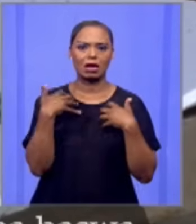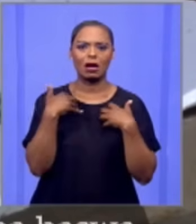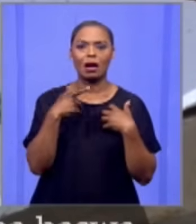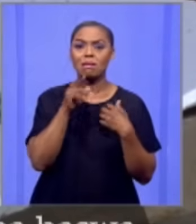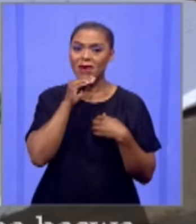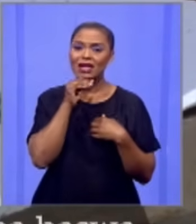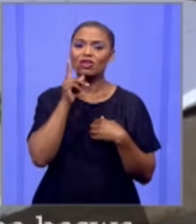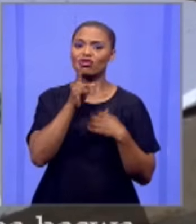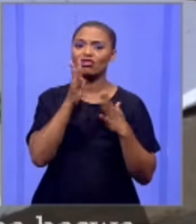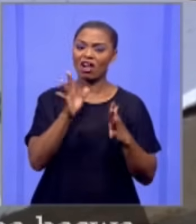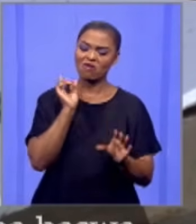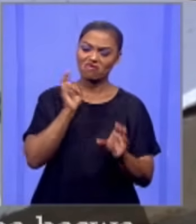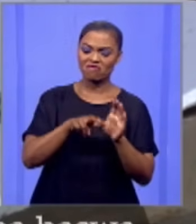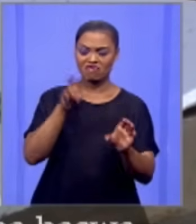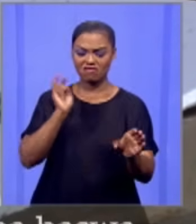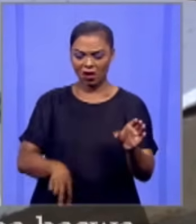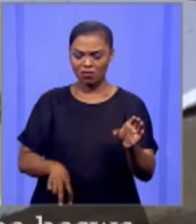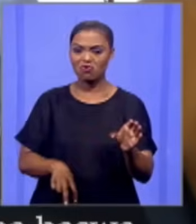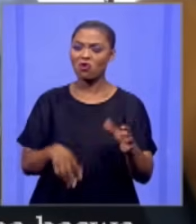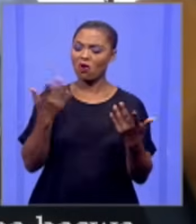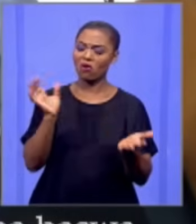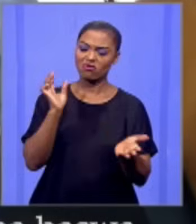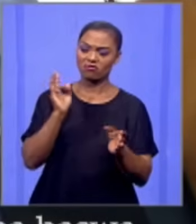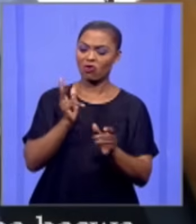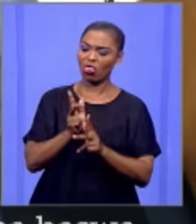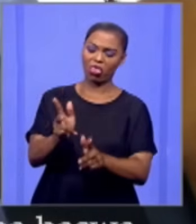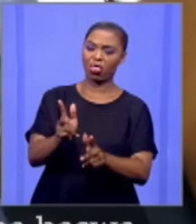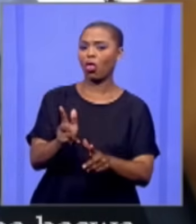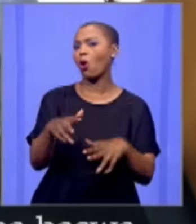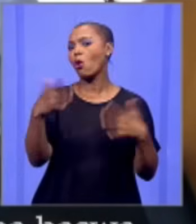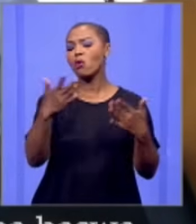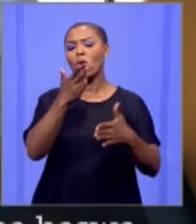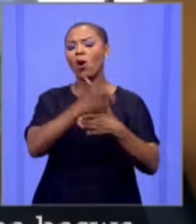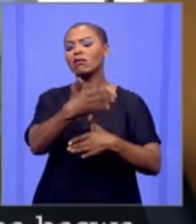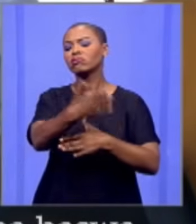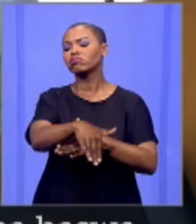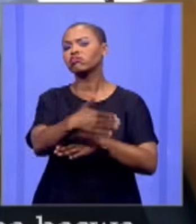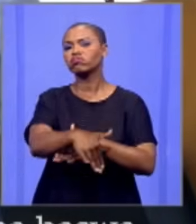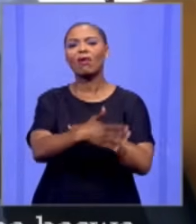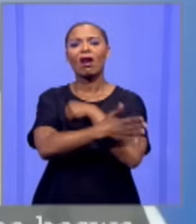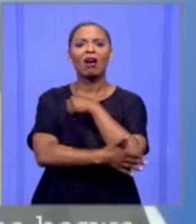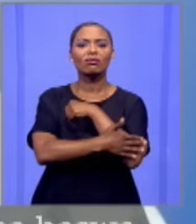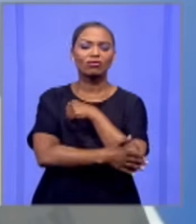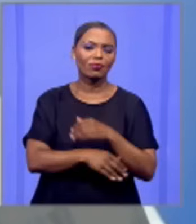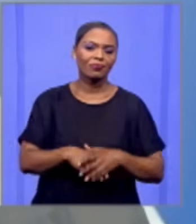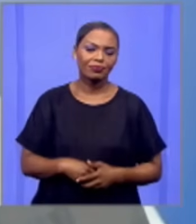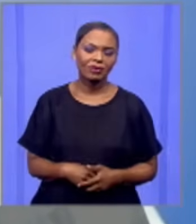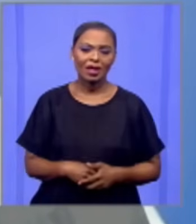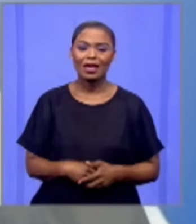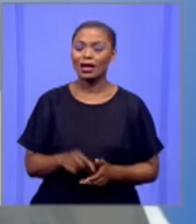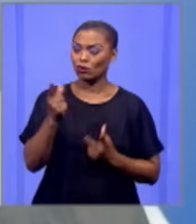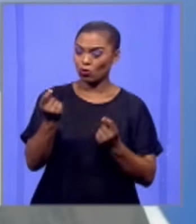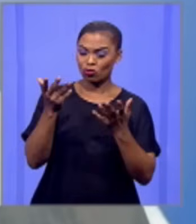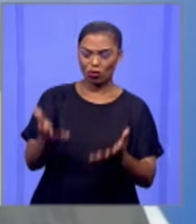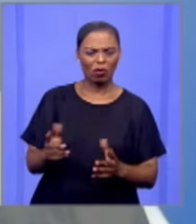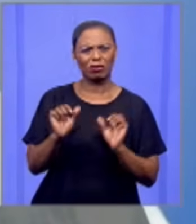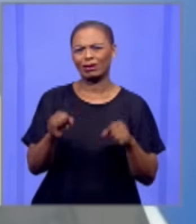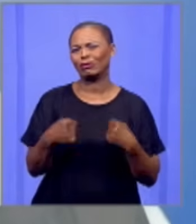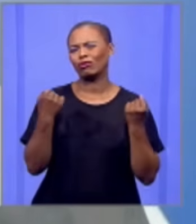tlogele mošomo goba ba ye go šoma dinageng tša ka ntle. You can't really cut. Otherwise, what you're doing is you